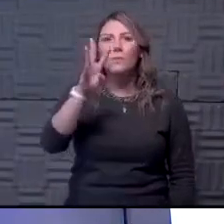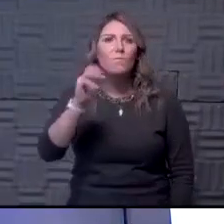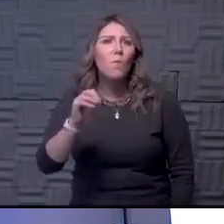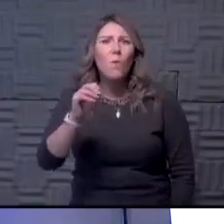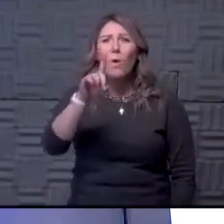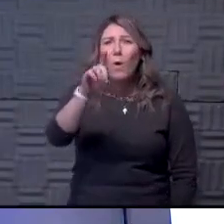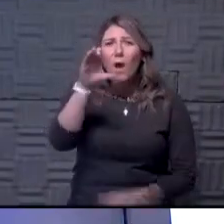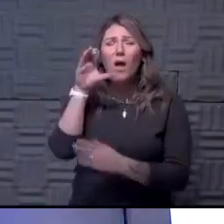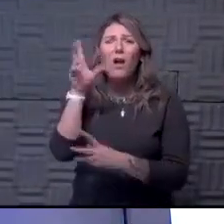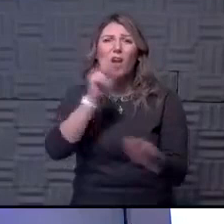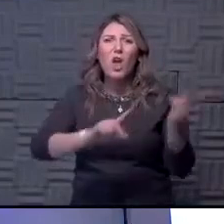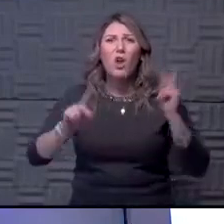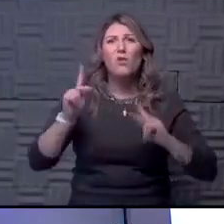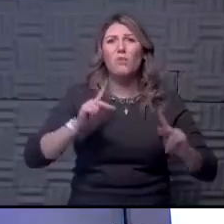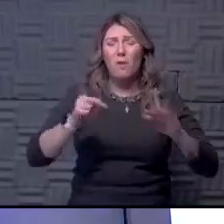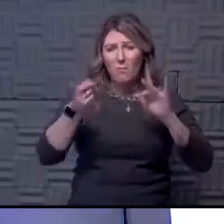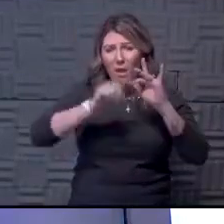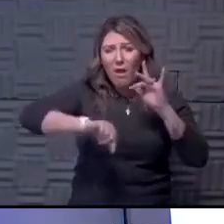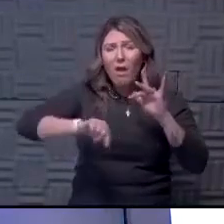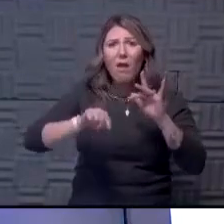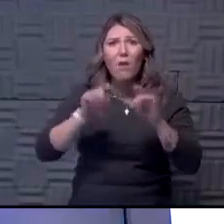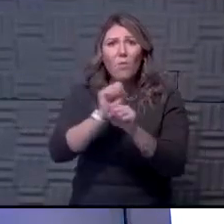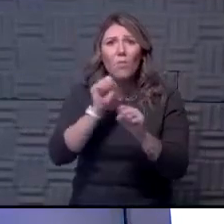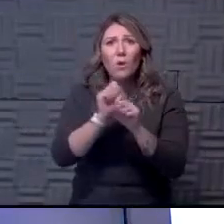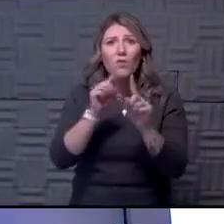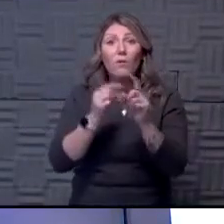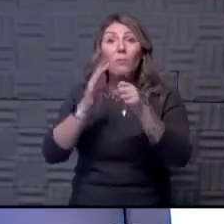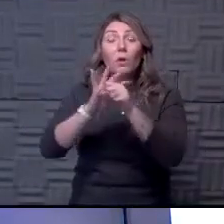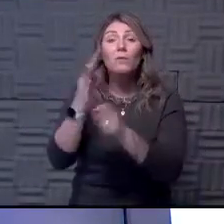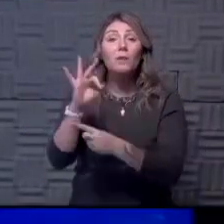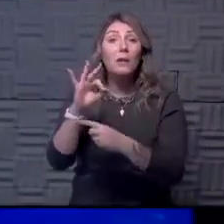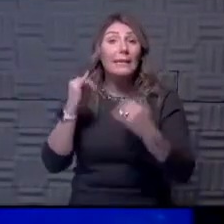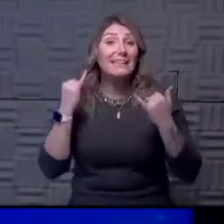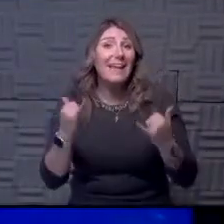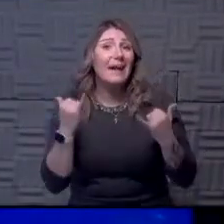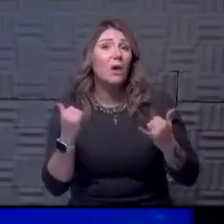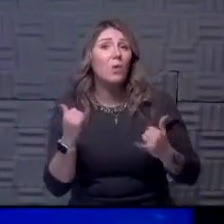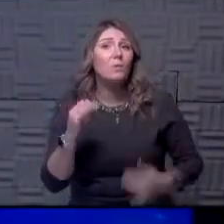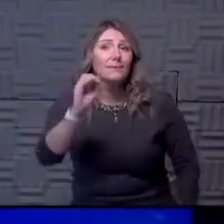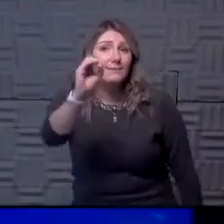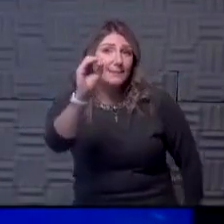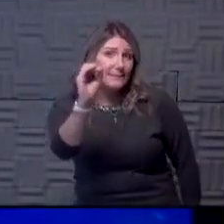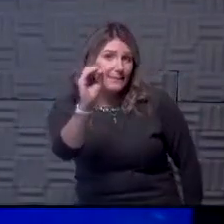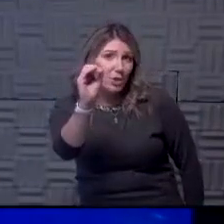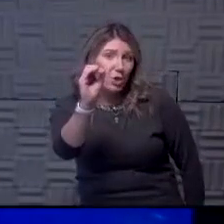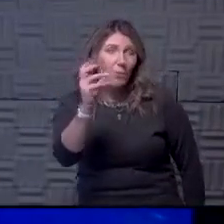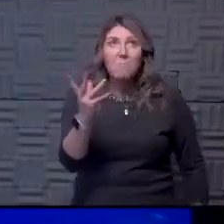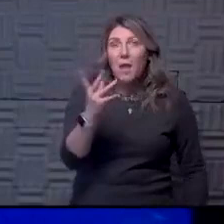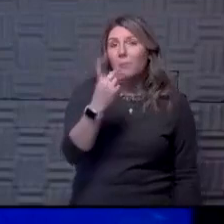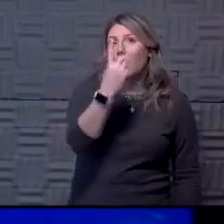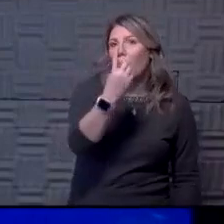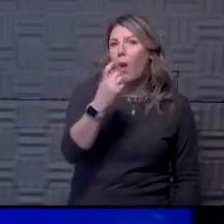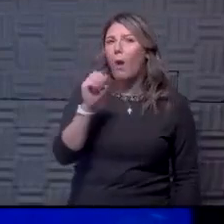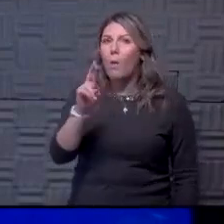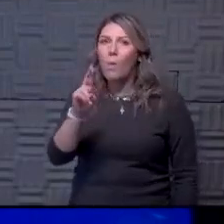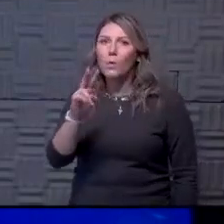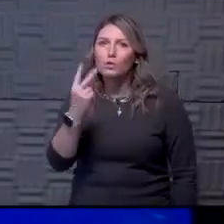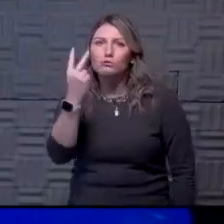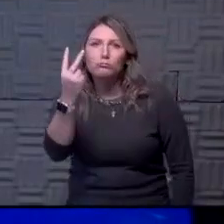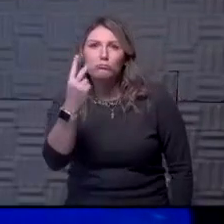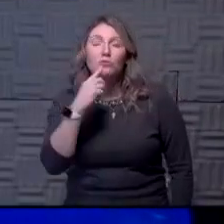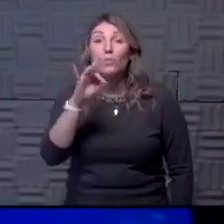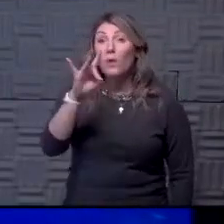100 people out with COVID-19. Yeah. Now we have 0, 1, or 2 that we got 85% of our